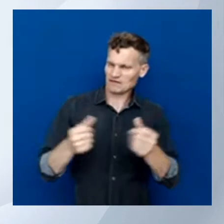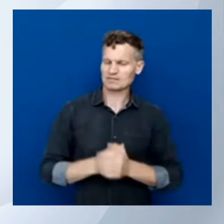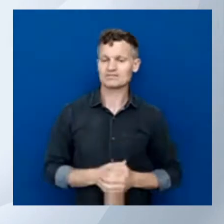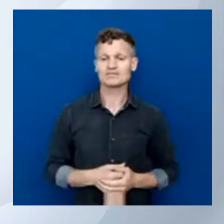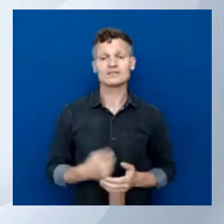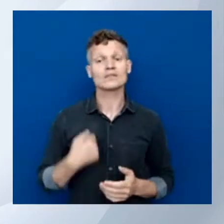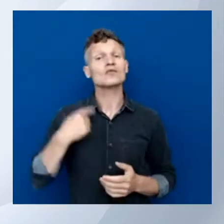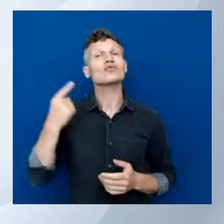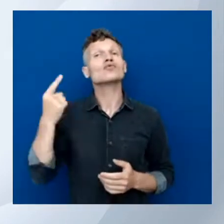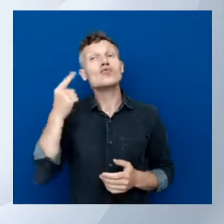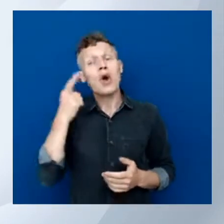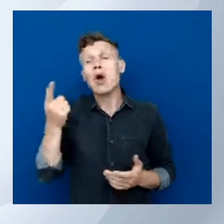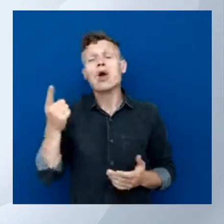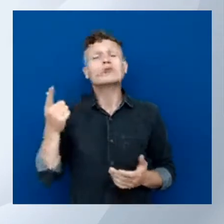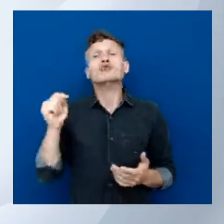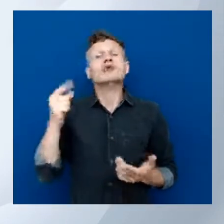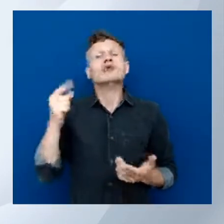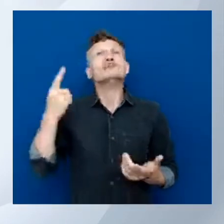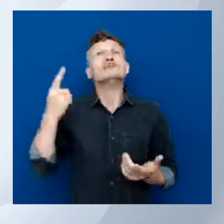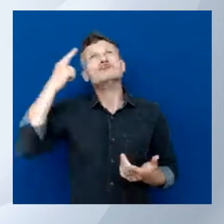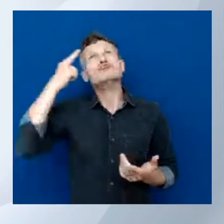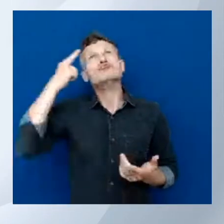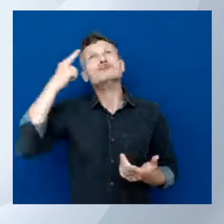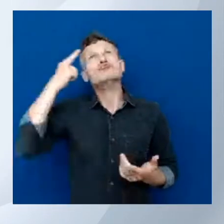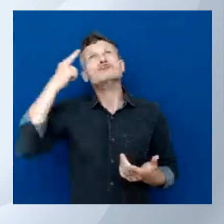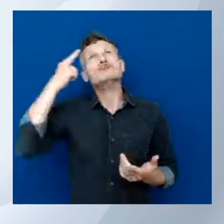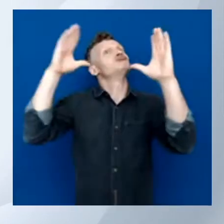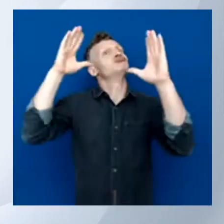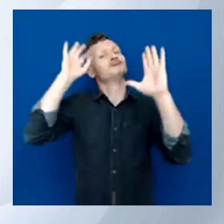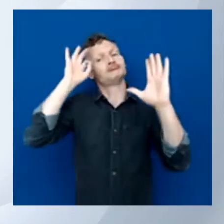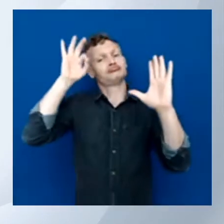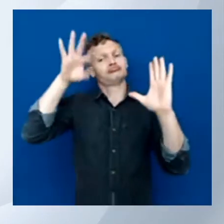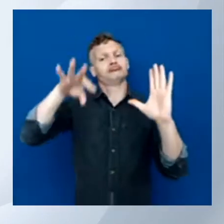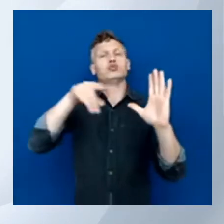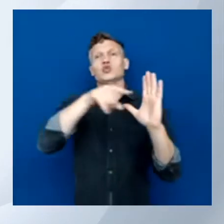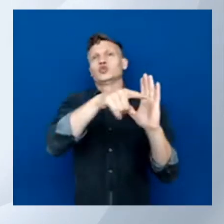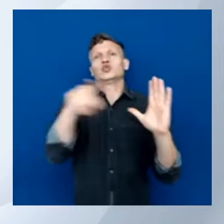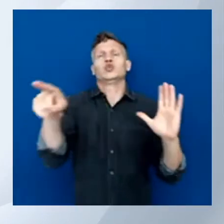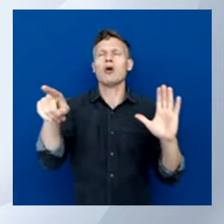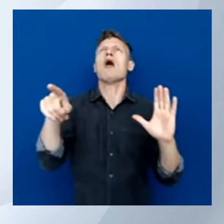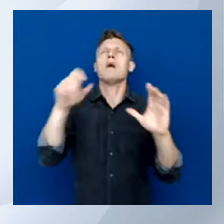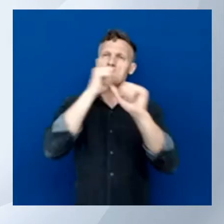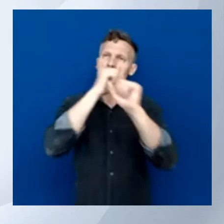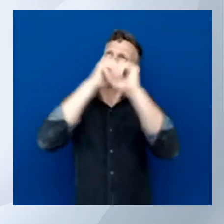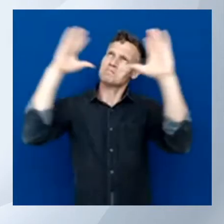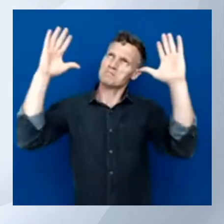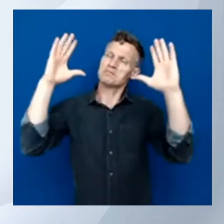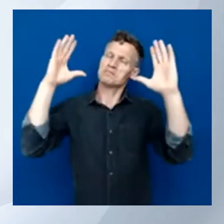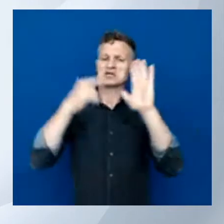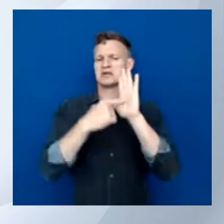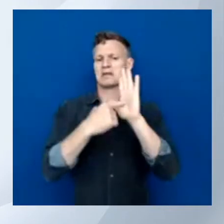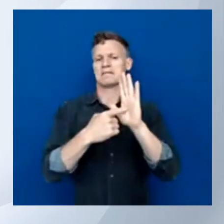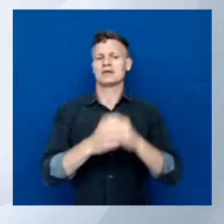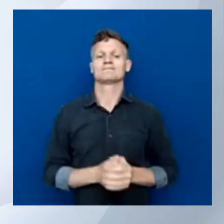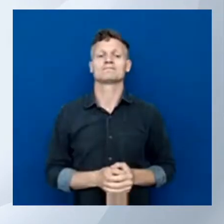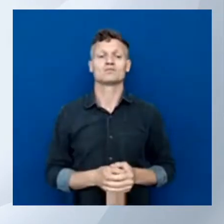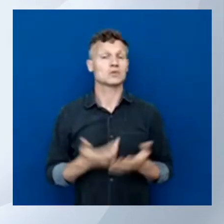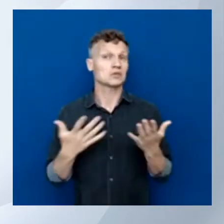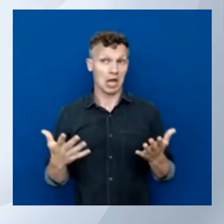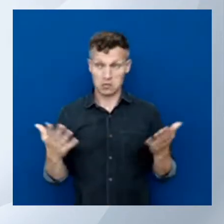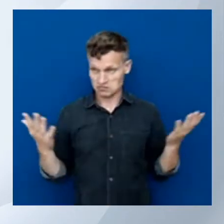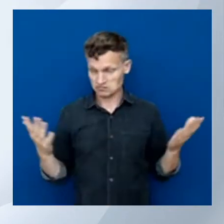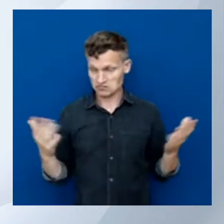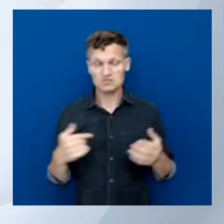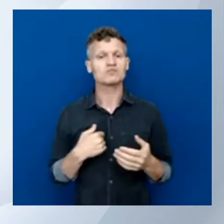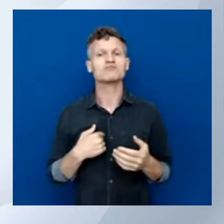set the scene for this talk. The goal here, I've been tasked with creating a social app, something a bit